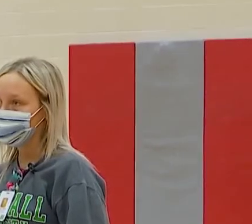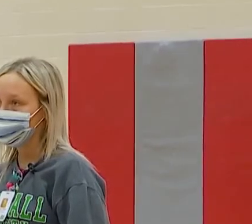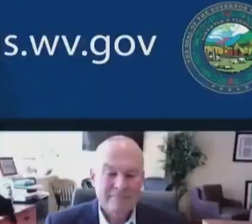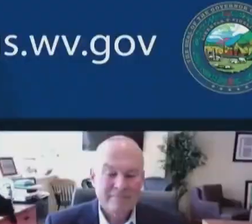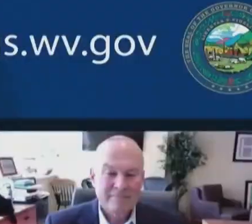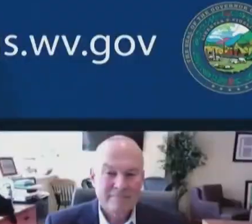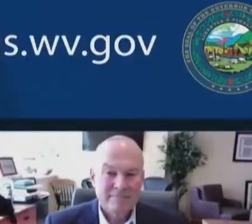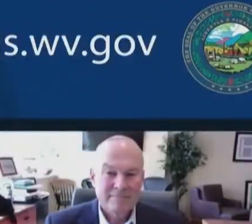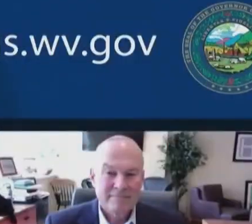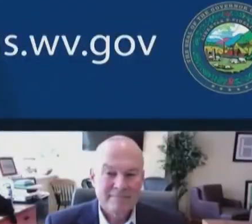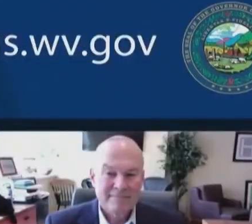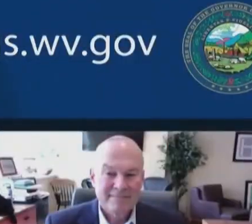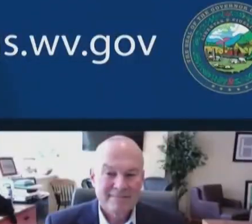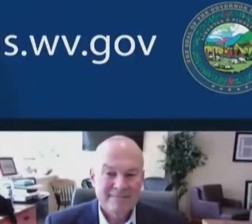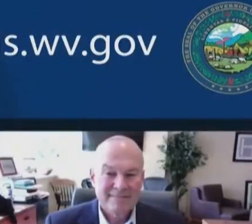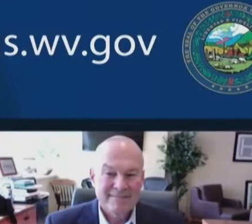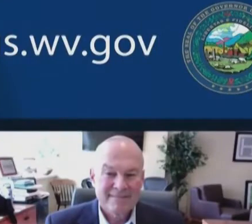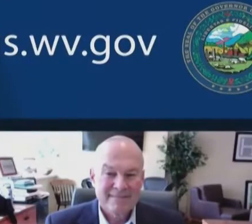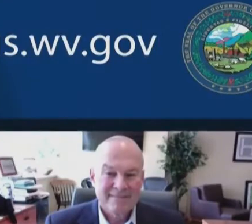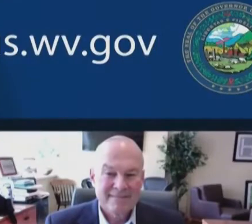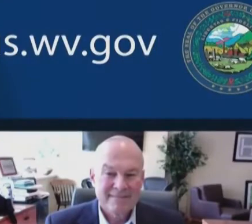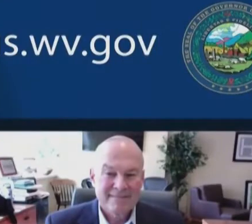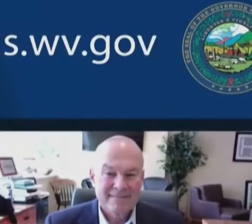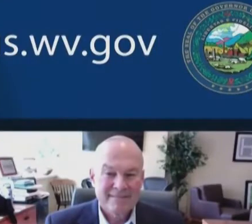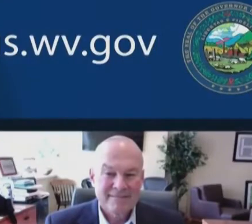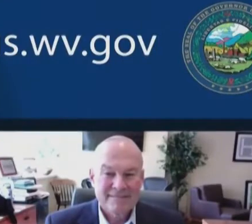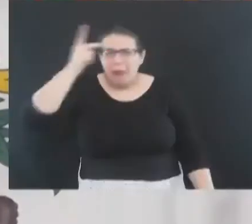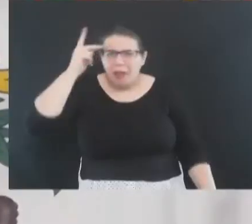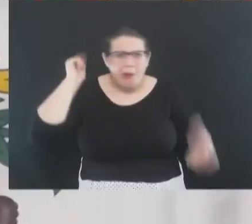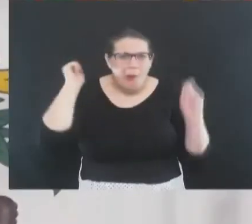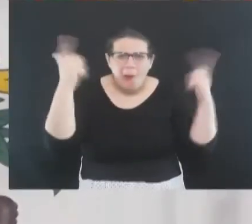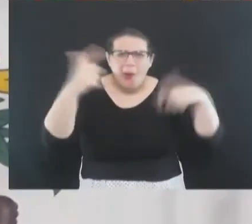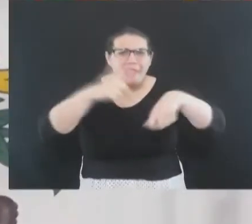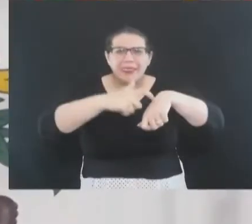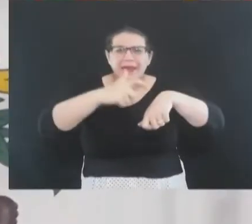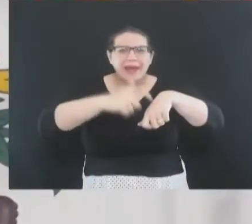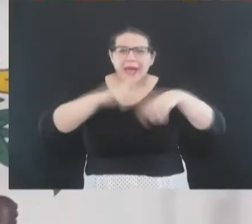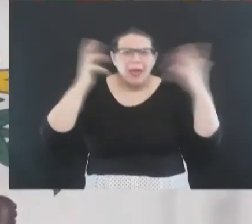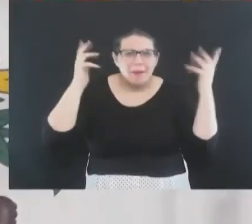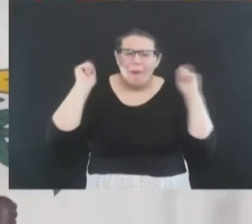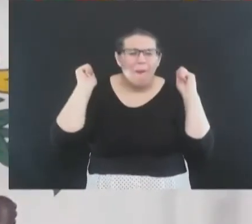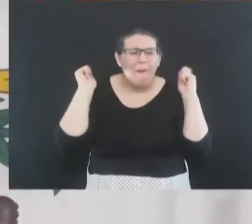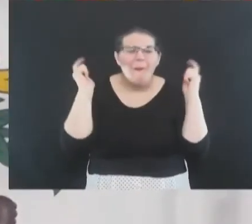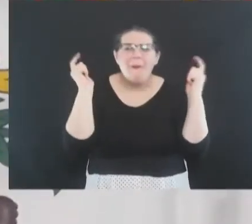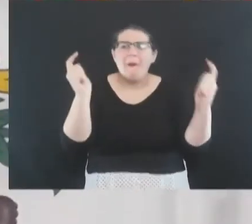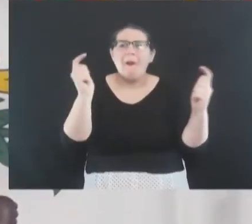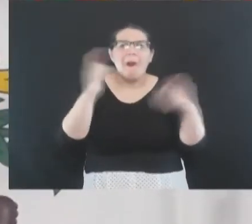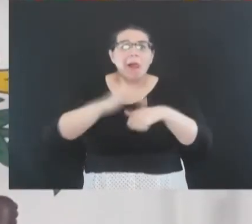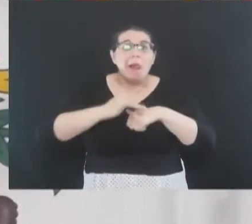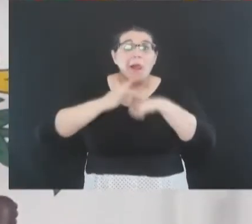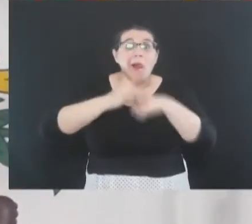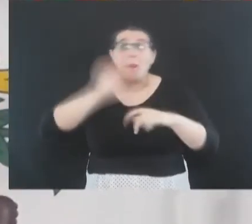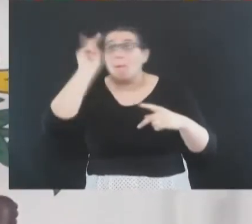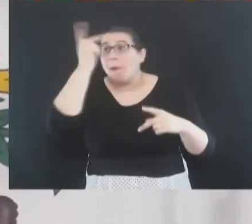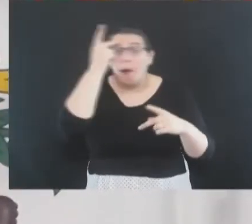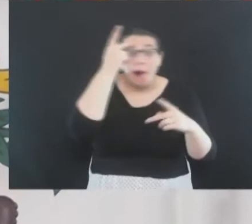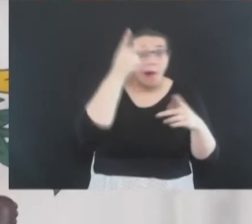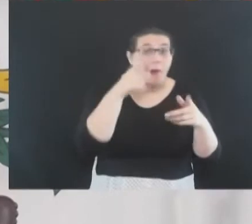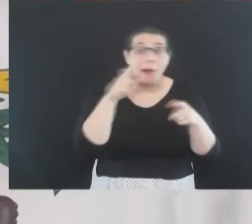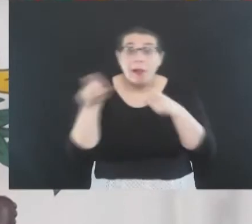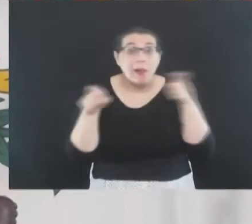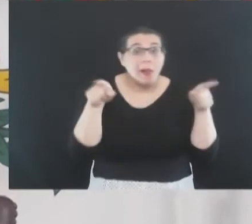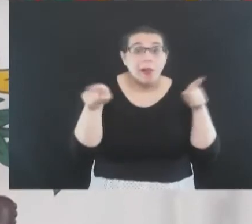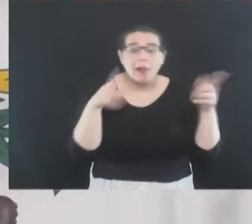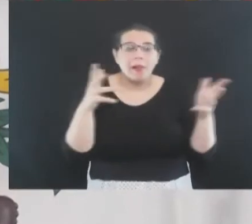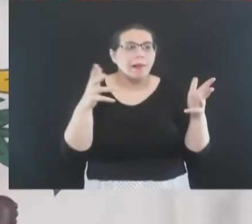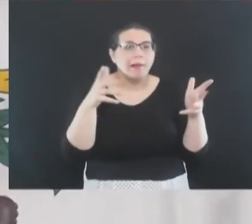far. Critics note that all are so-called red states. It's all politics. You know,